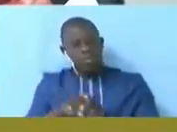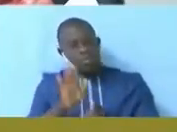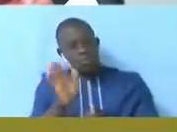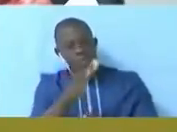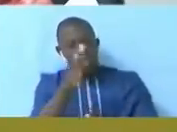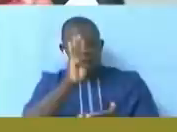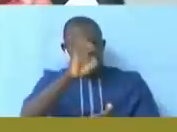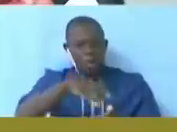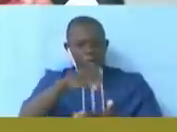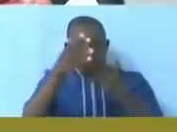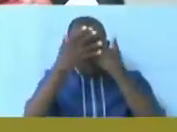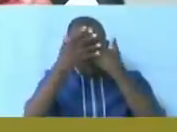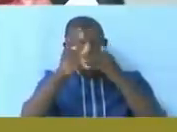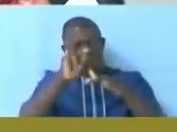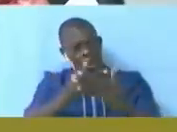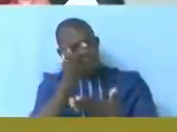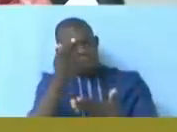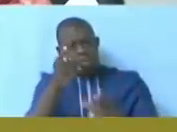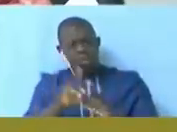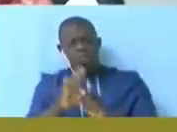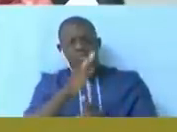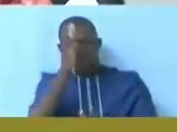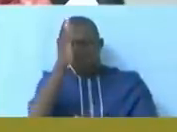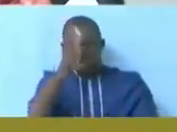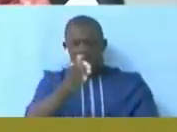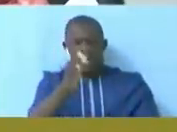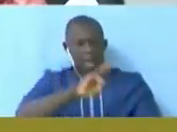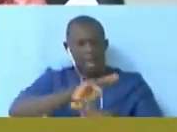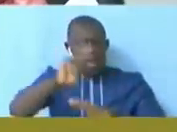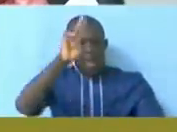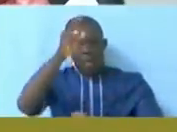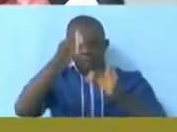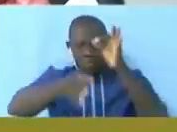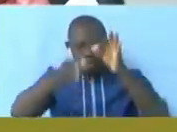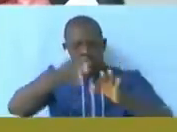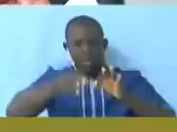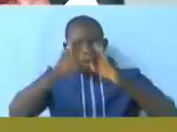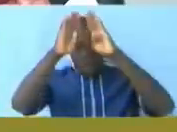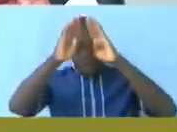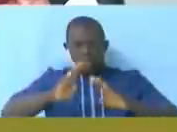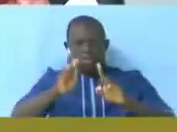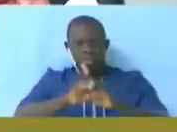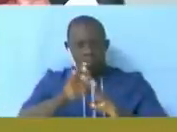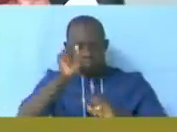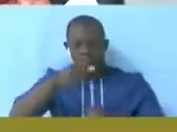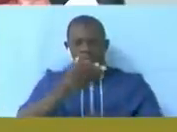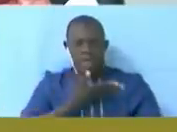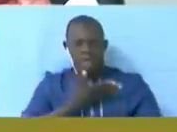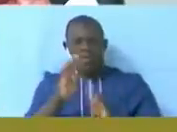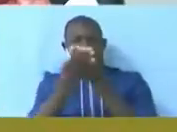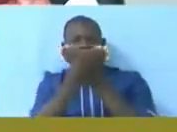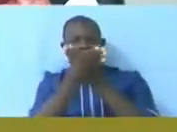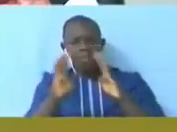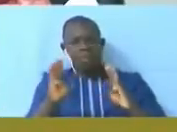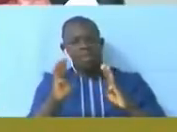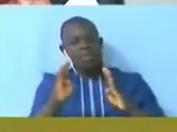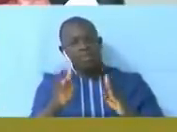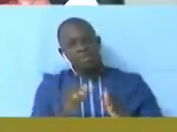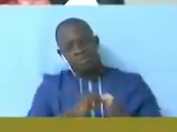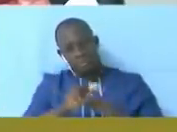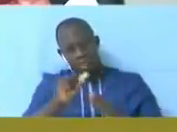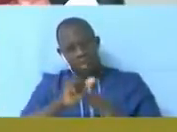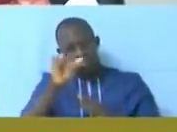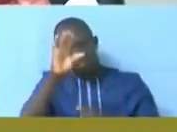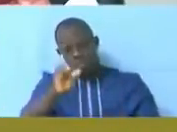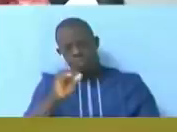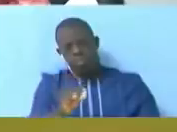to go straight to the high court where bail could be applied for and given? For ikaga min kamba coming kitin dirlany wollem police holdi